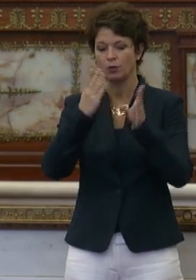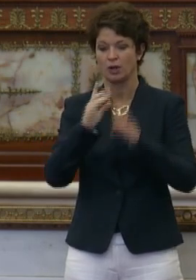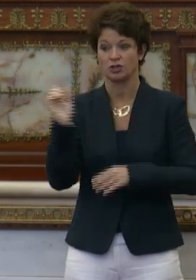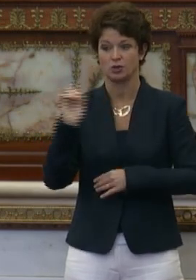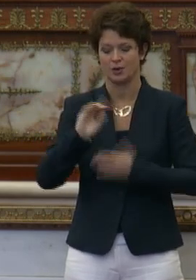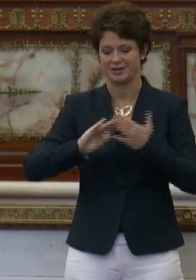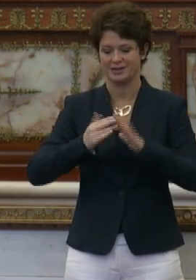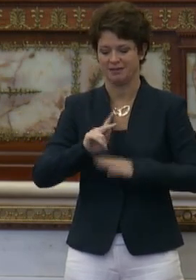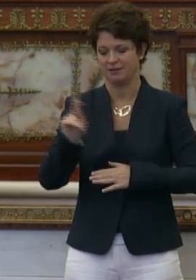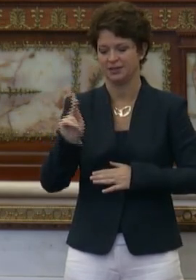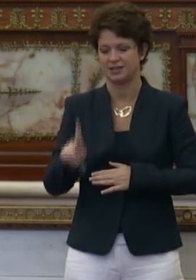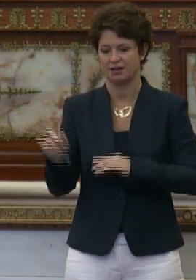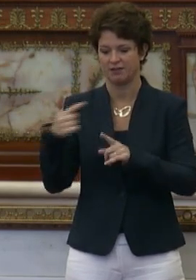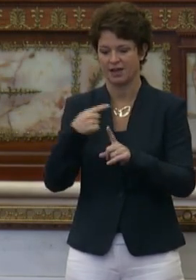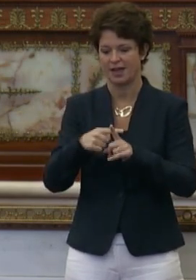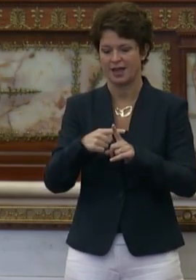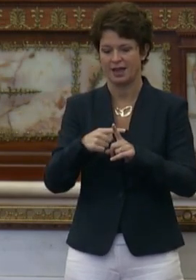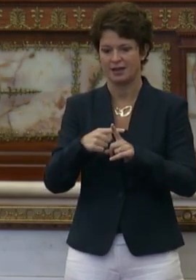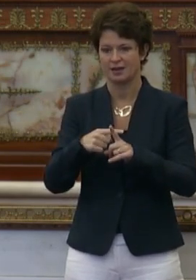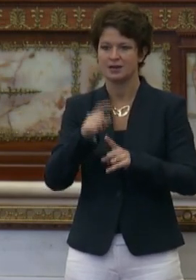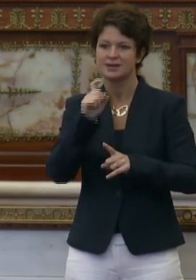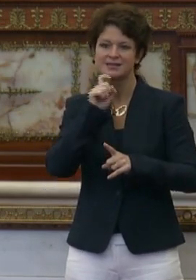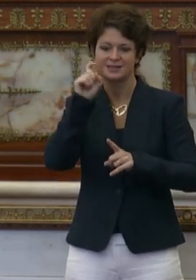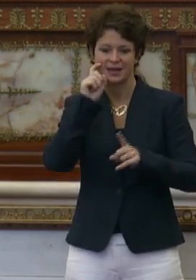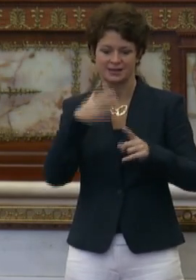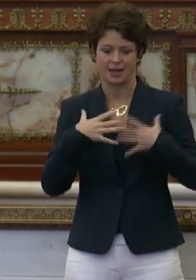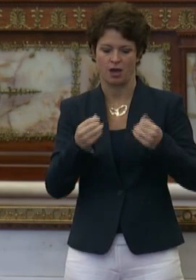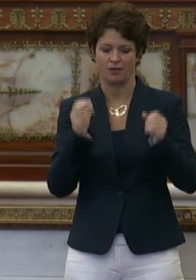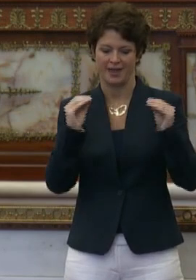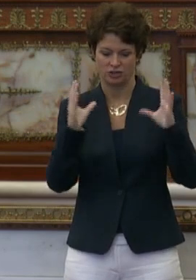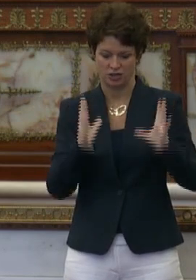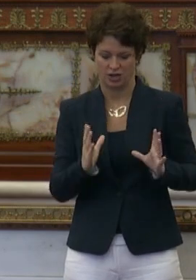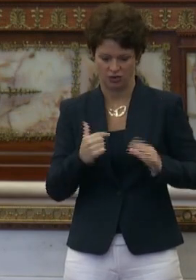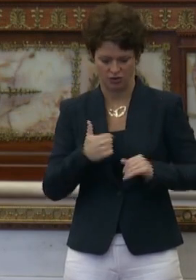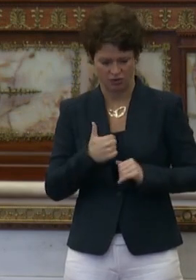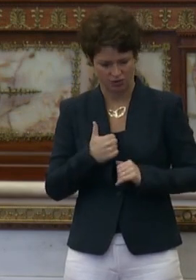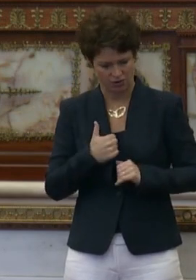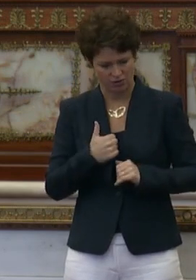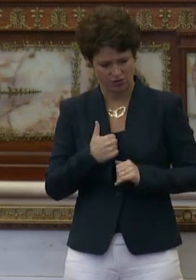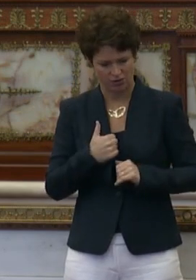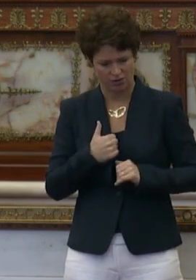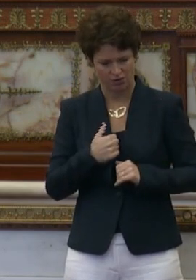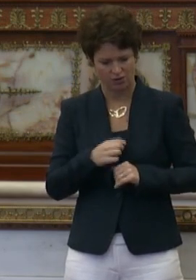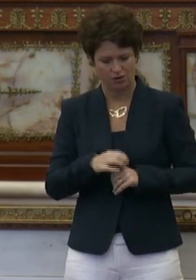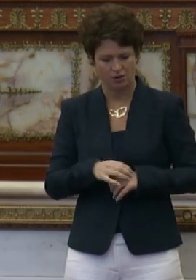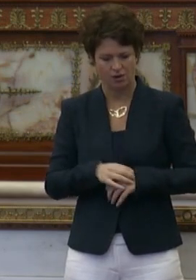of Philadelphia as well as a sexual health educator. And I want to speak to